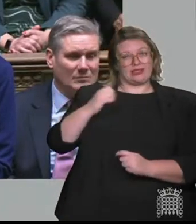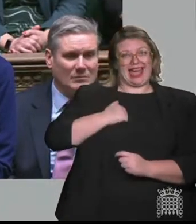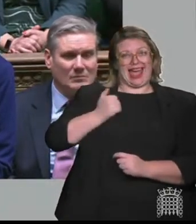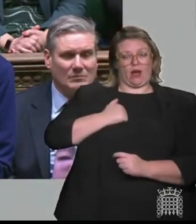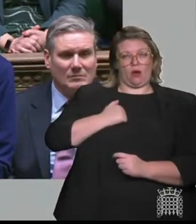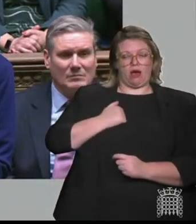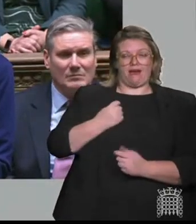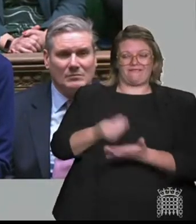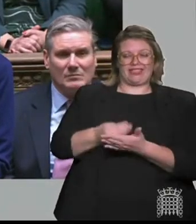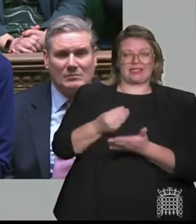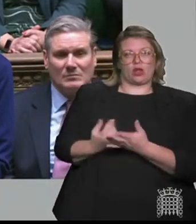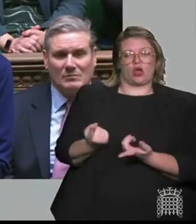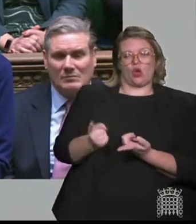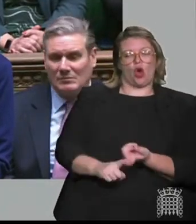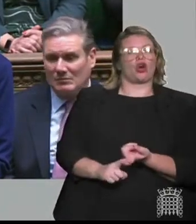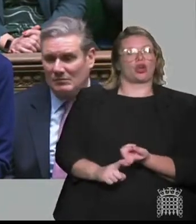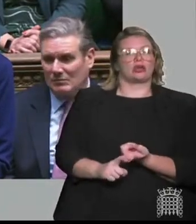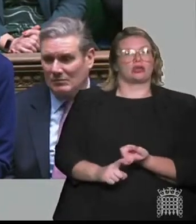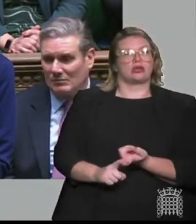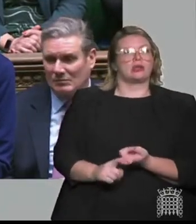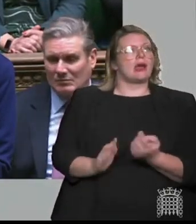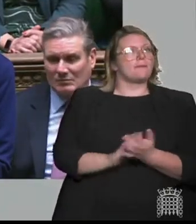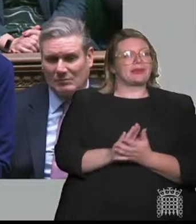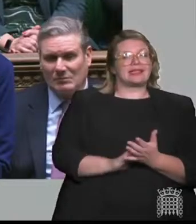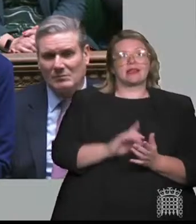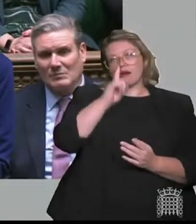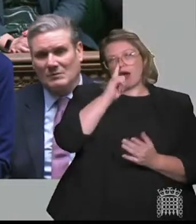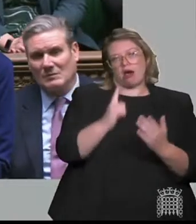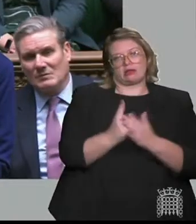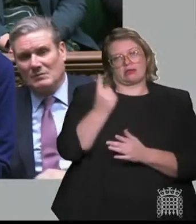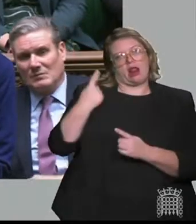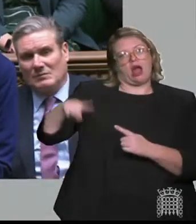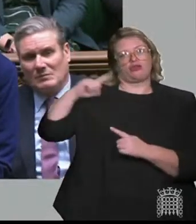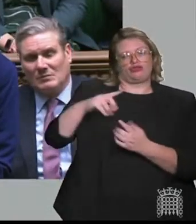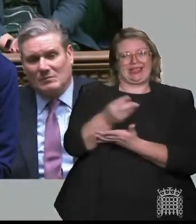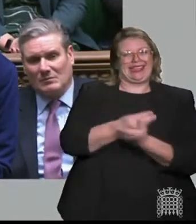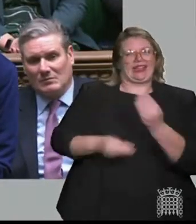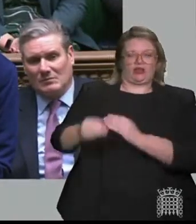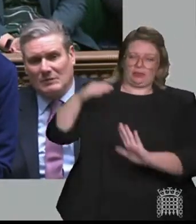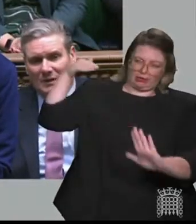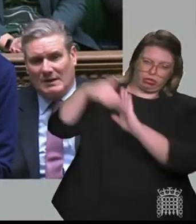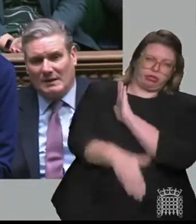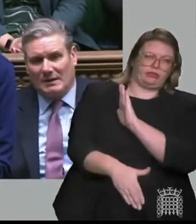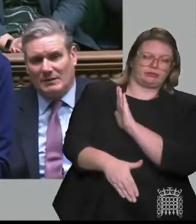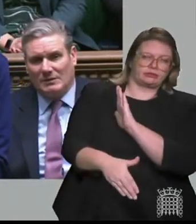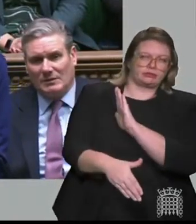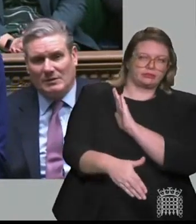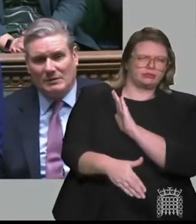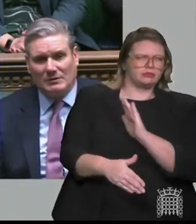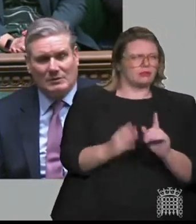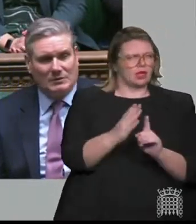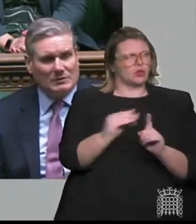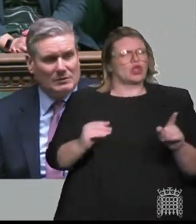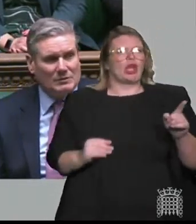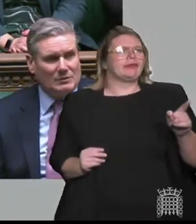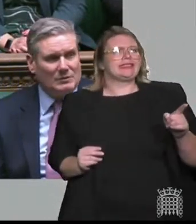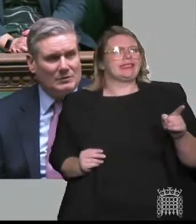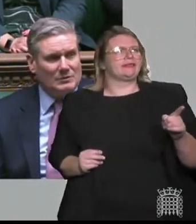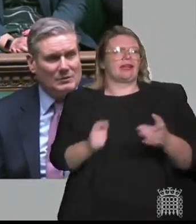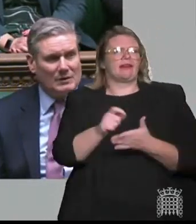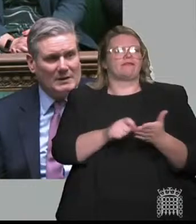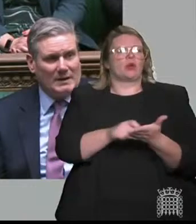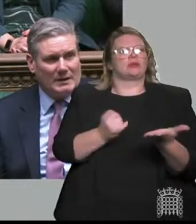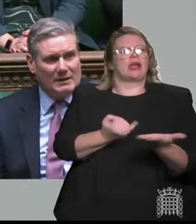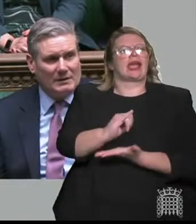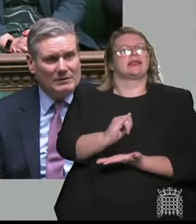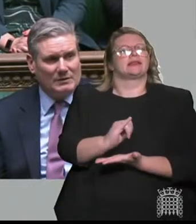law. It would prevent a repeat of last year's economic horror show. And yet the Tories voted against